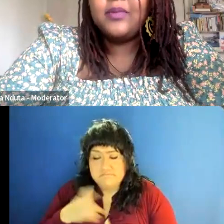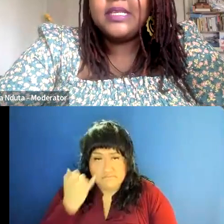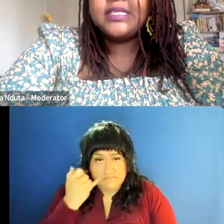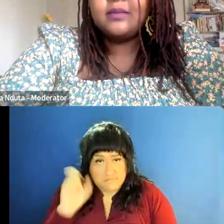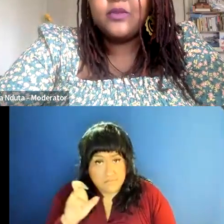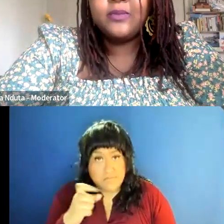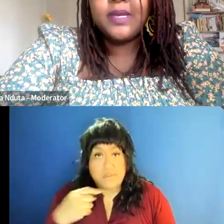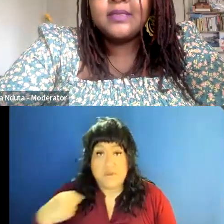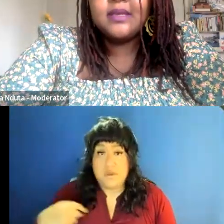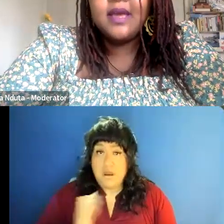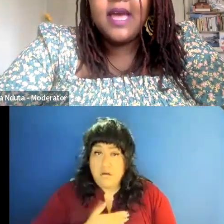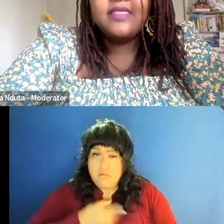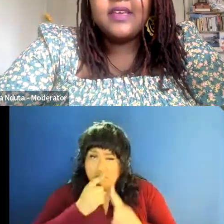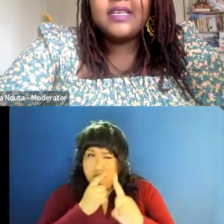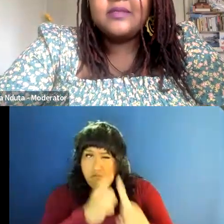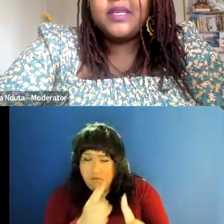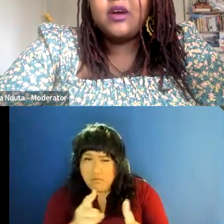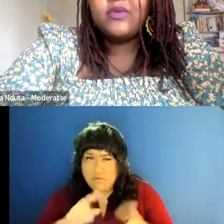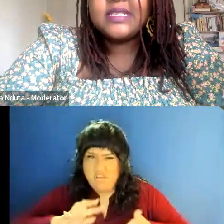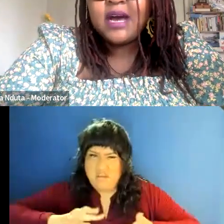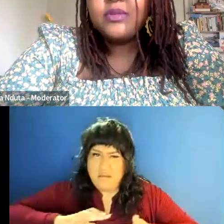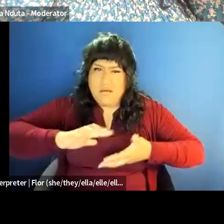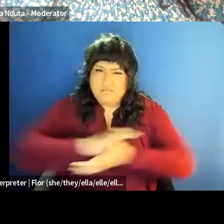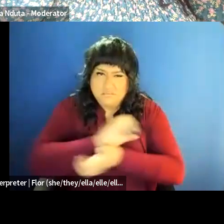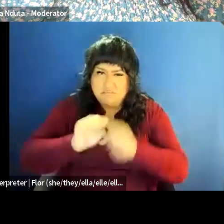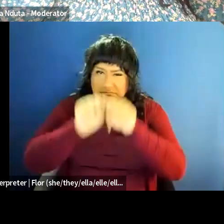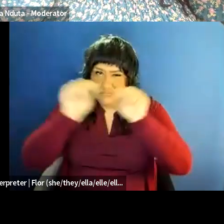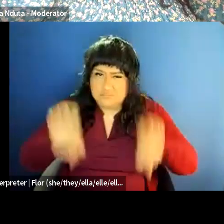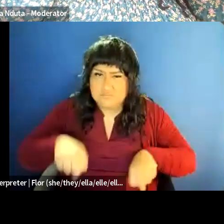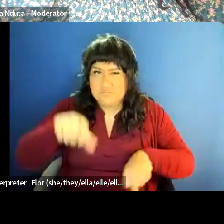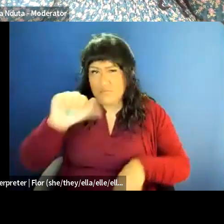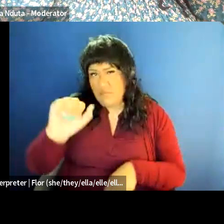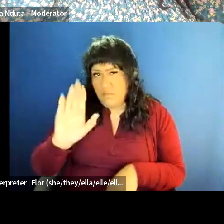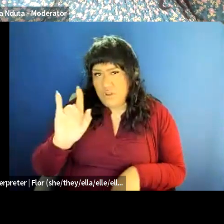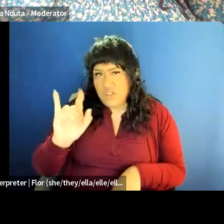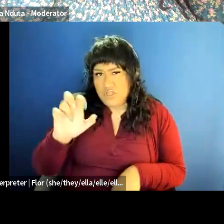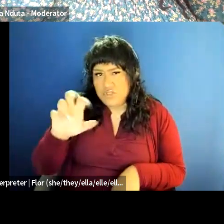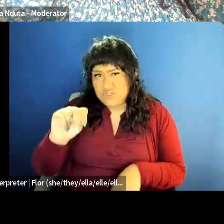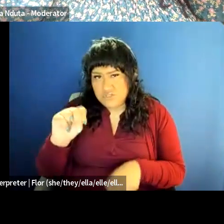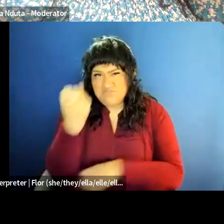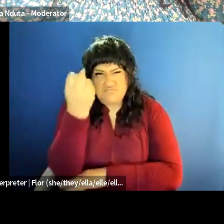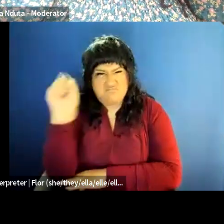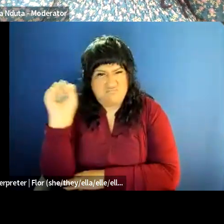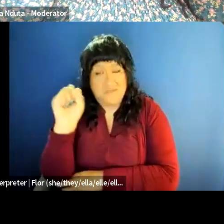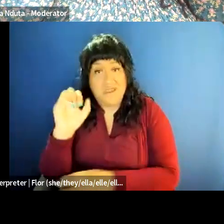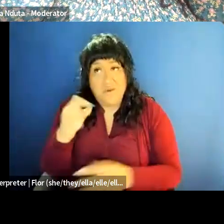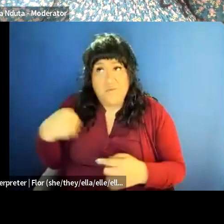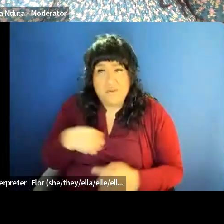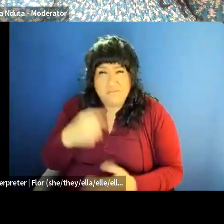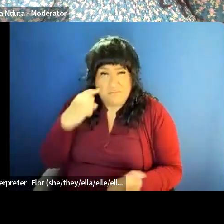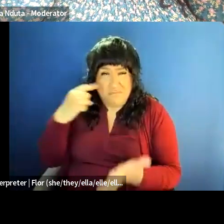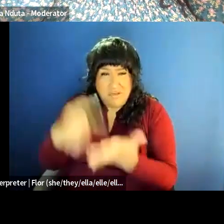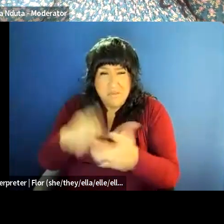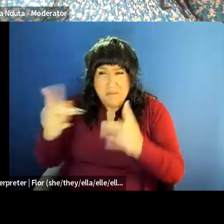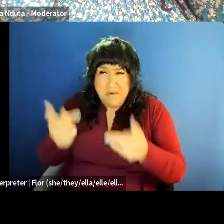in the abolition movement, and there has been a resounding cry that has been echoing for the defunding of